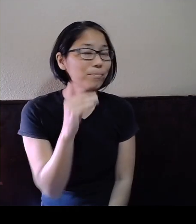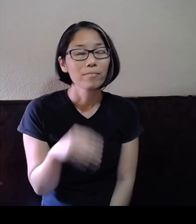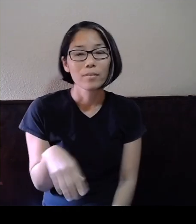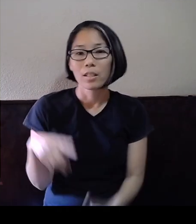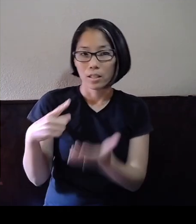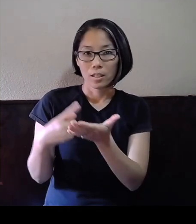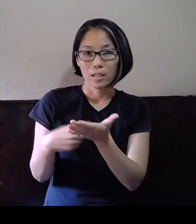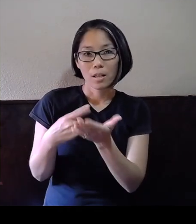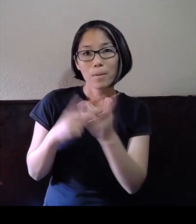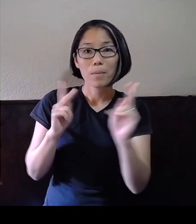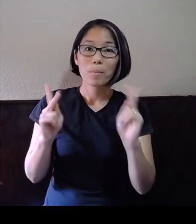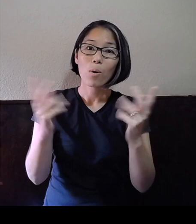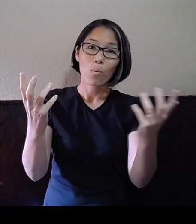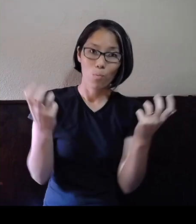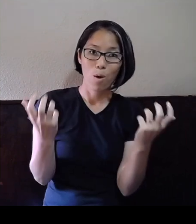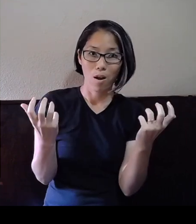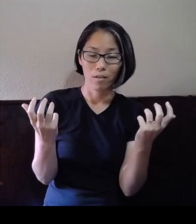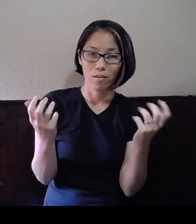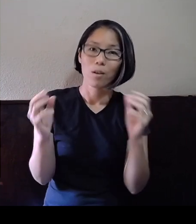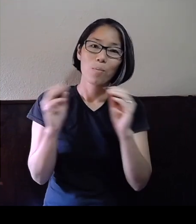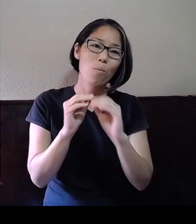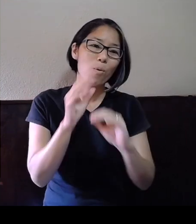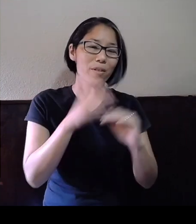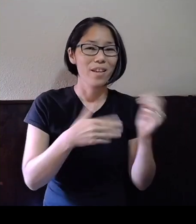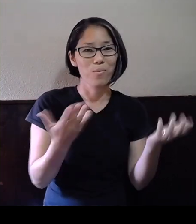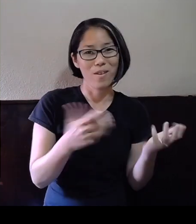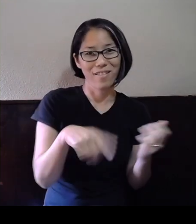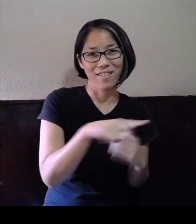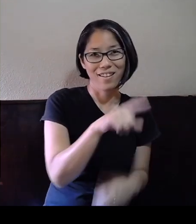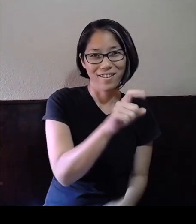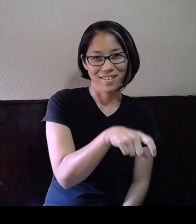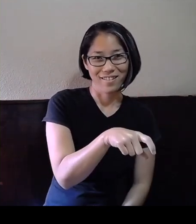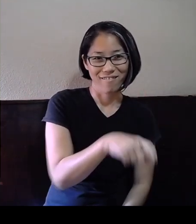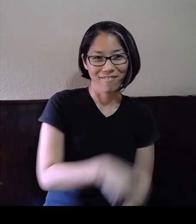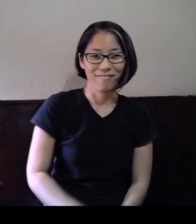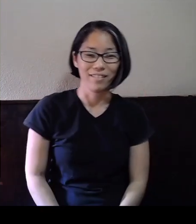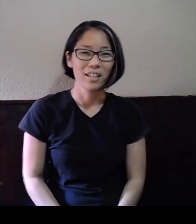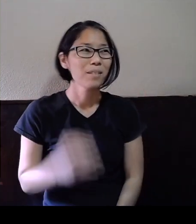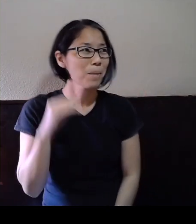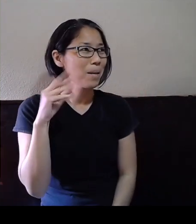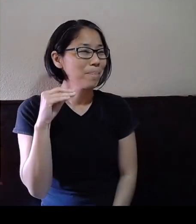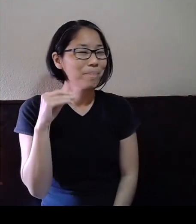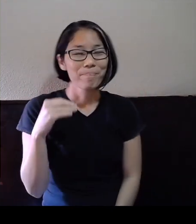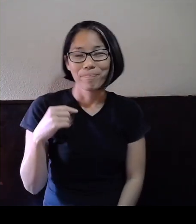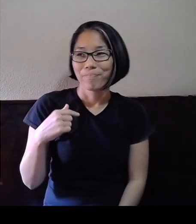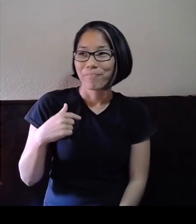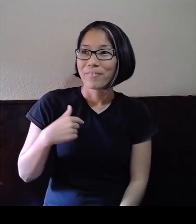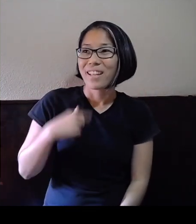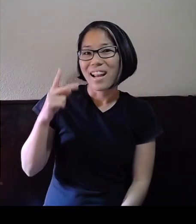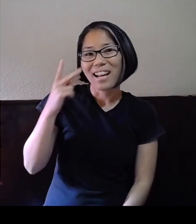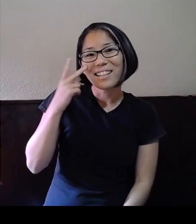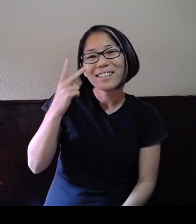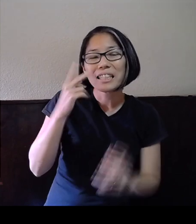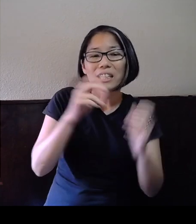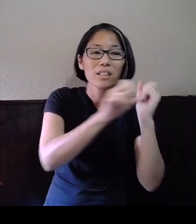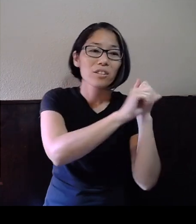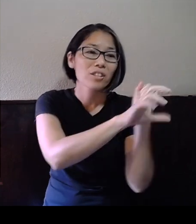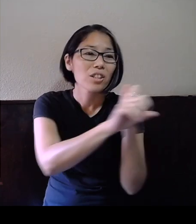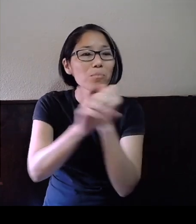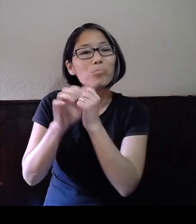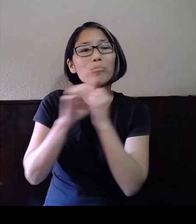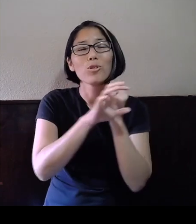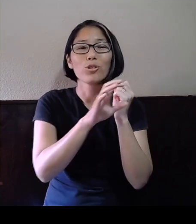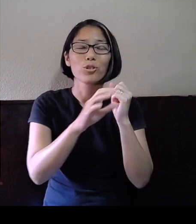Sometimes people want more than what they need. I see commercials, ads, and